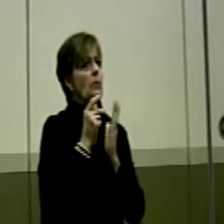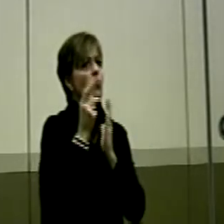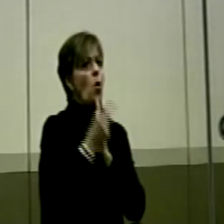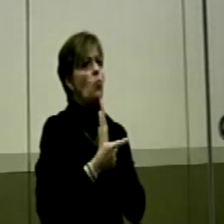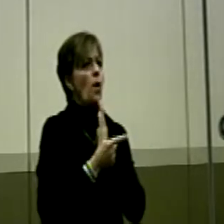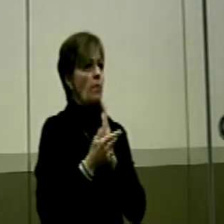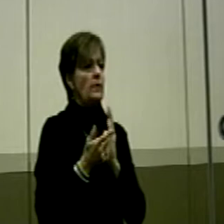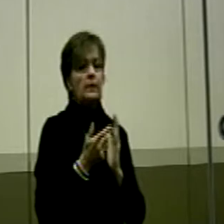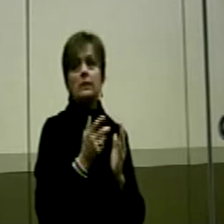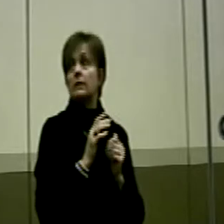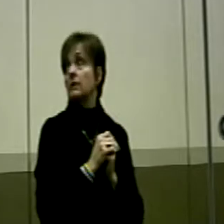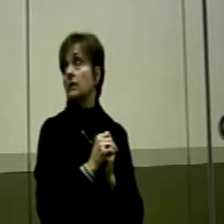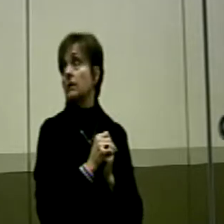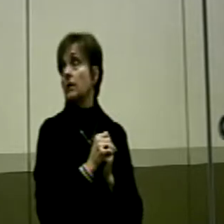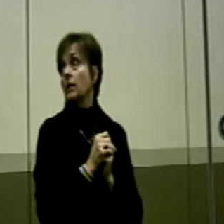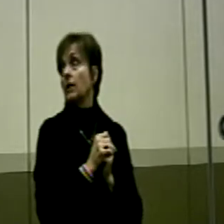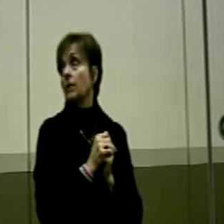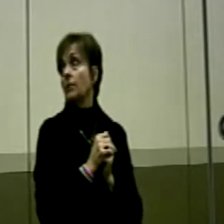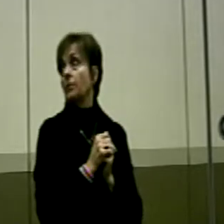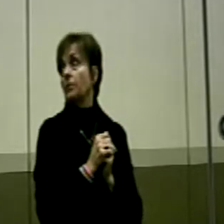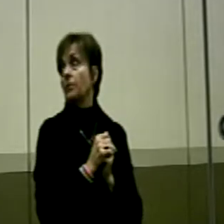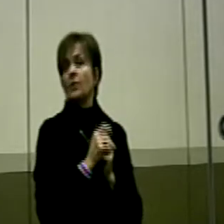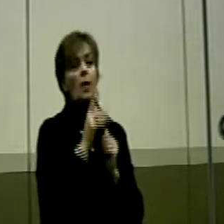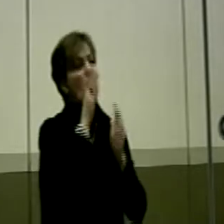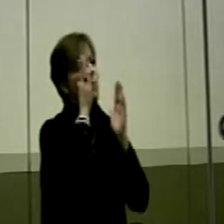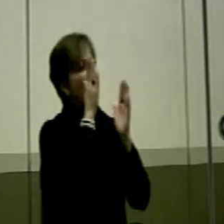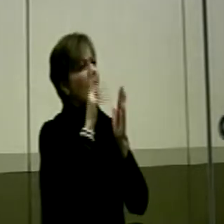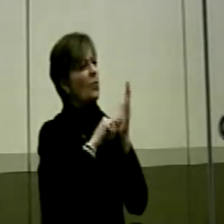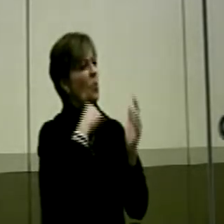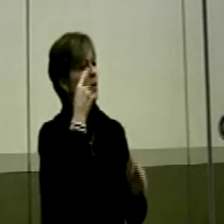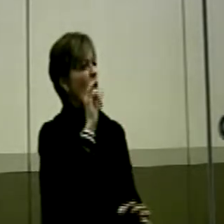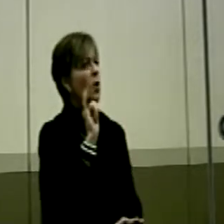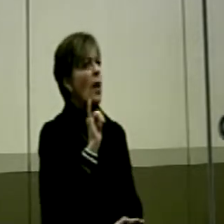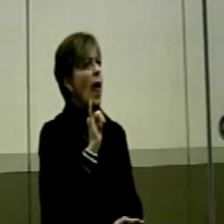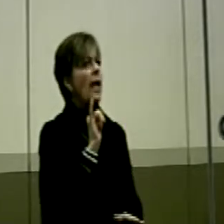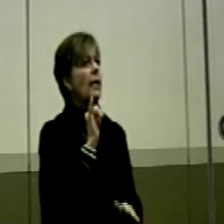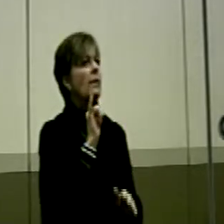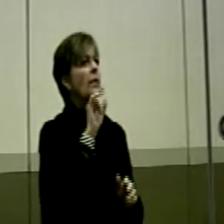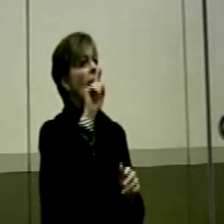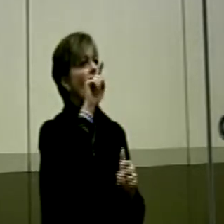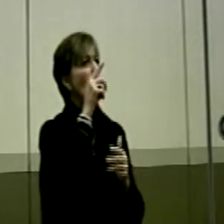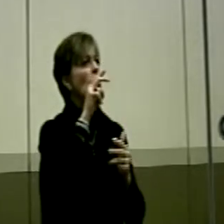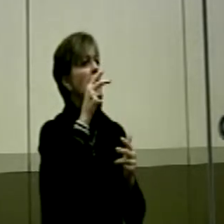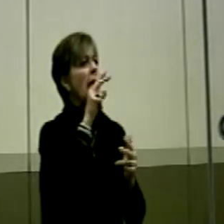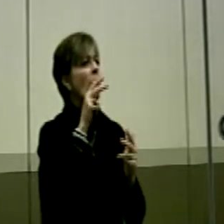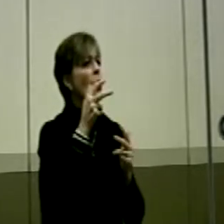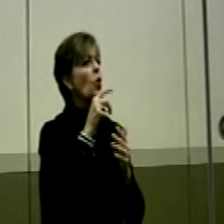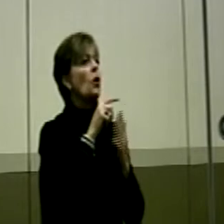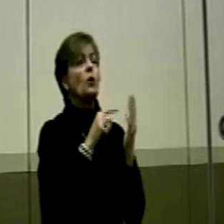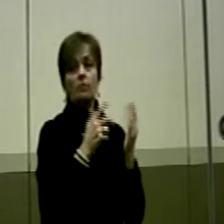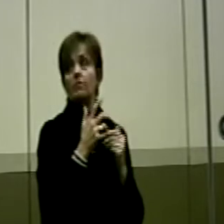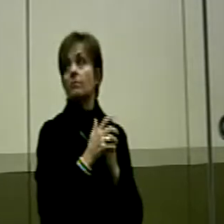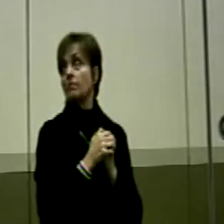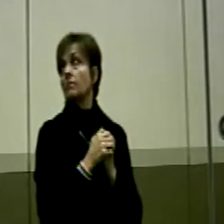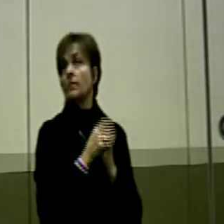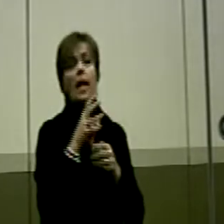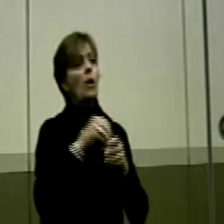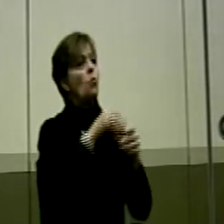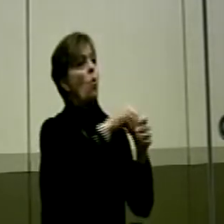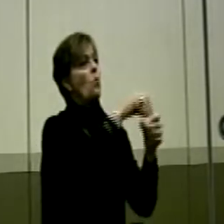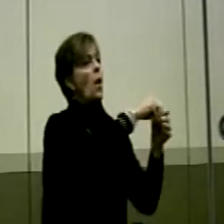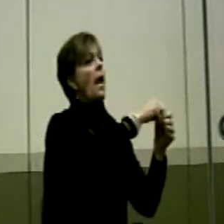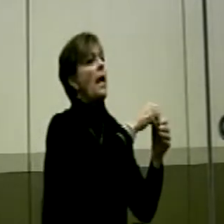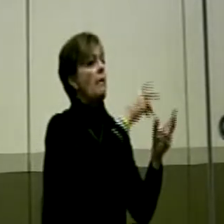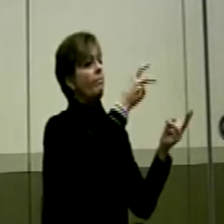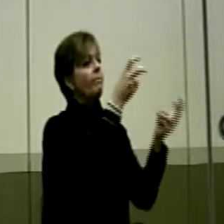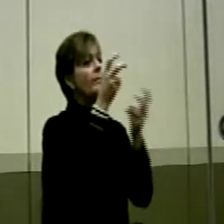So focusing on what does it look like for me doing what I'm supposed to be doing. Yeah. What was another? Some more. There were more